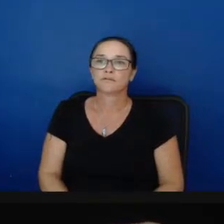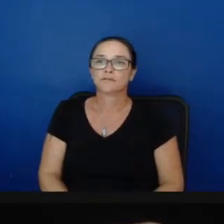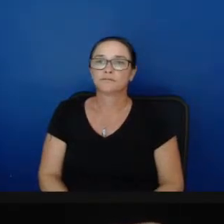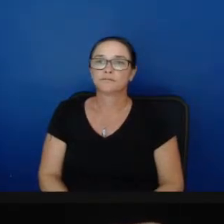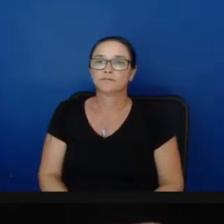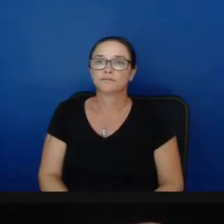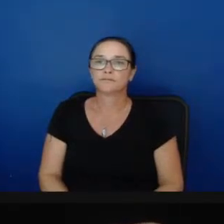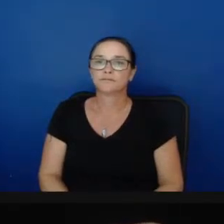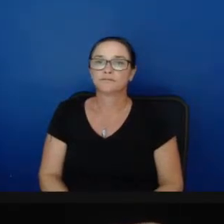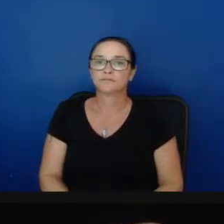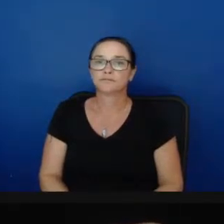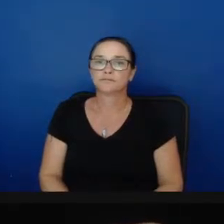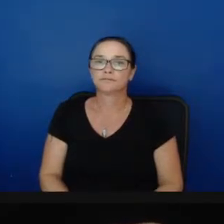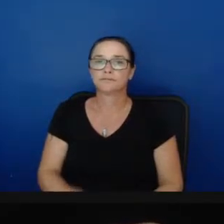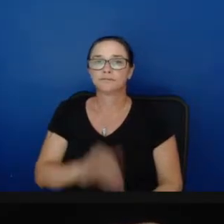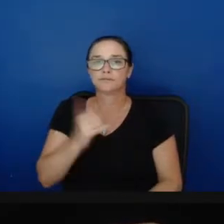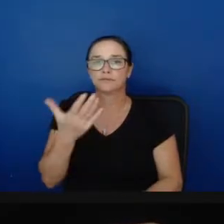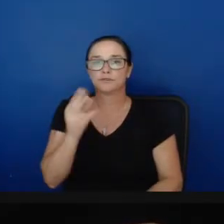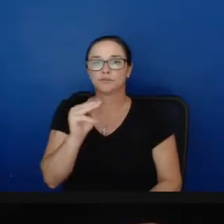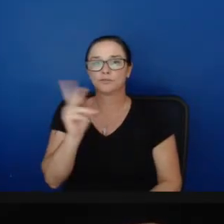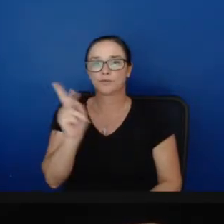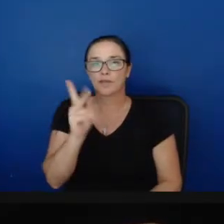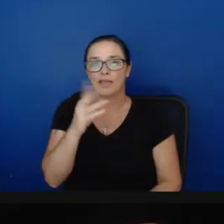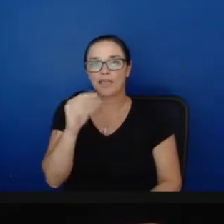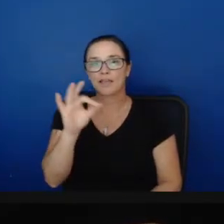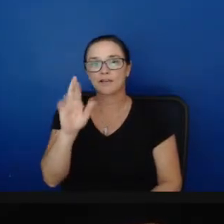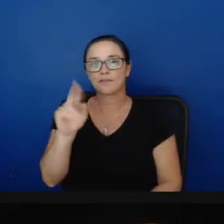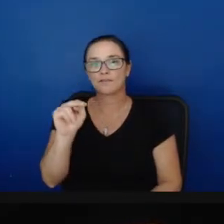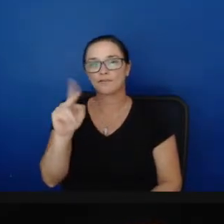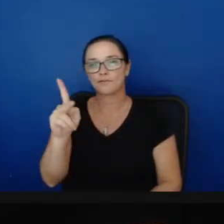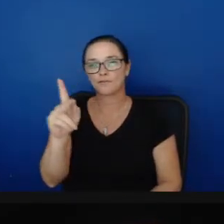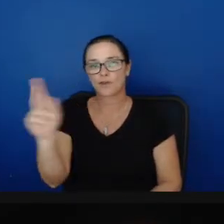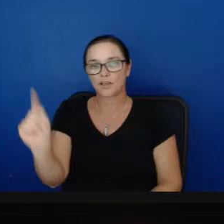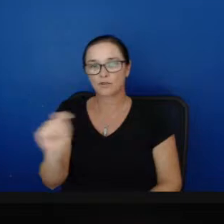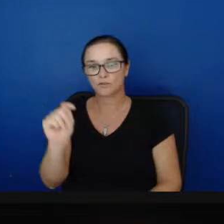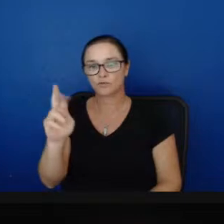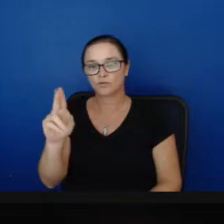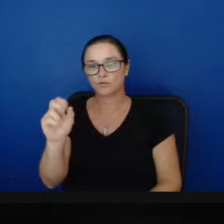Jim Kauahikaua and Frank Truesdell, authors of this report.